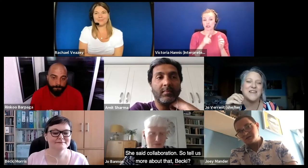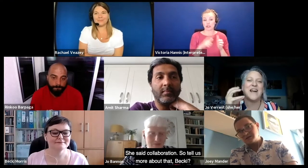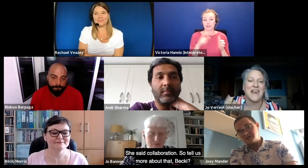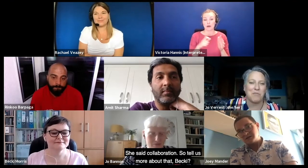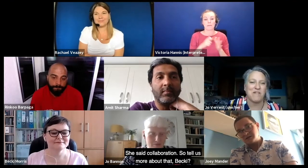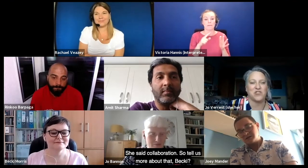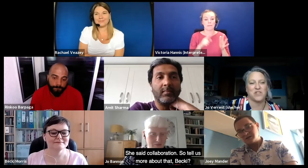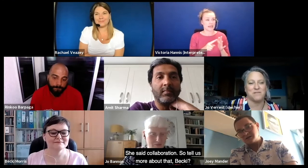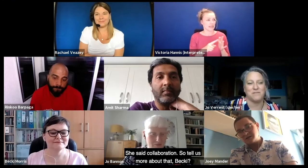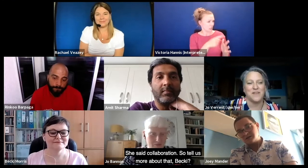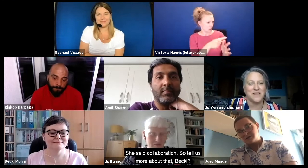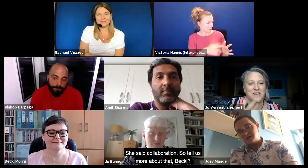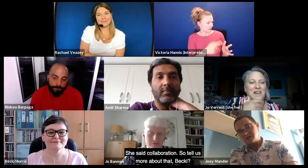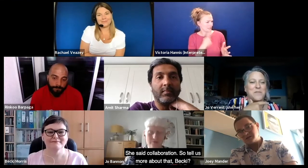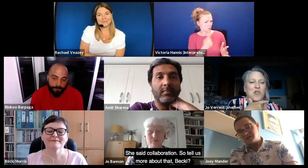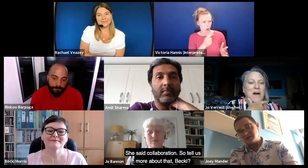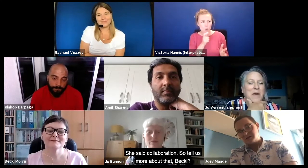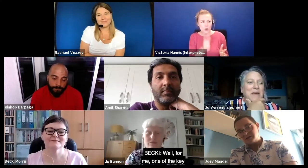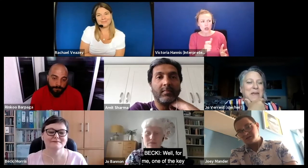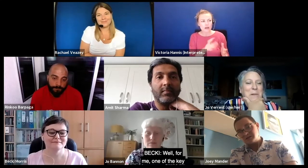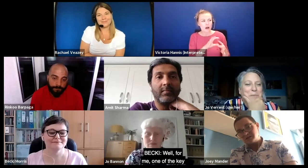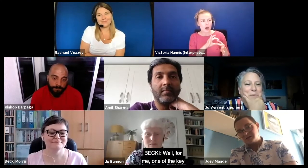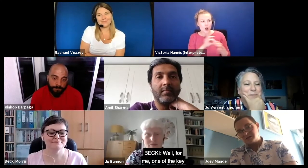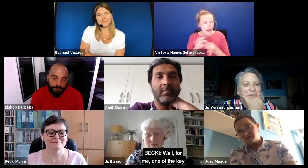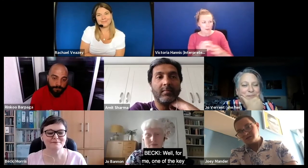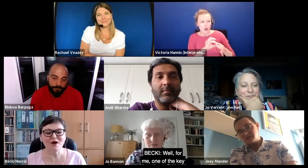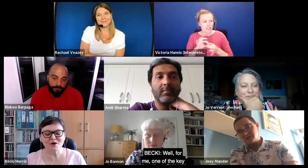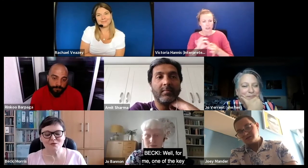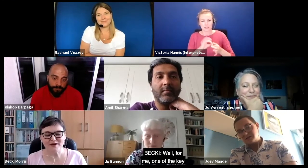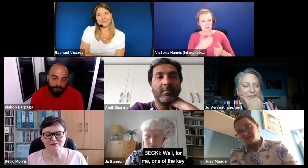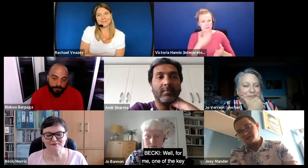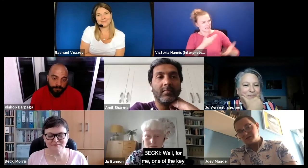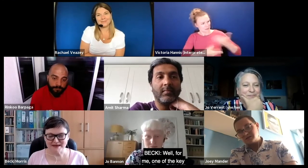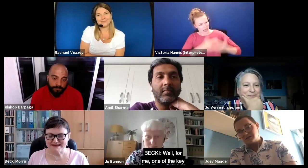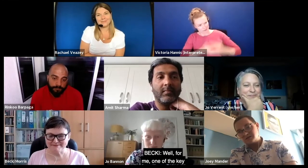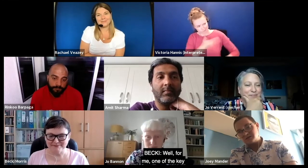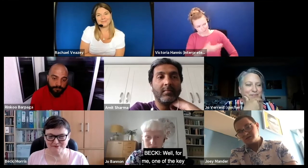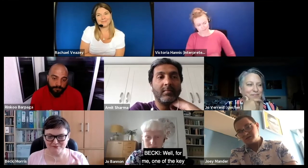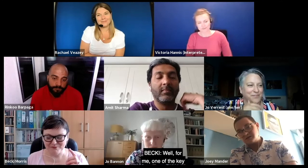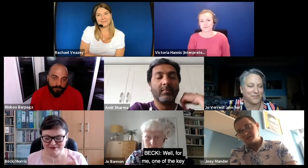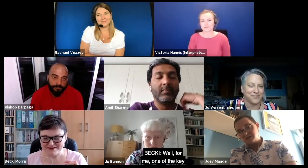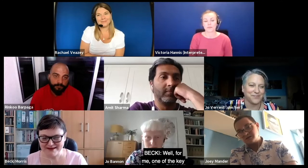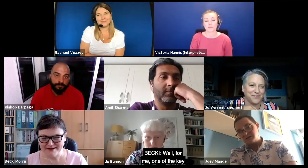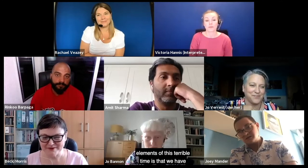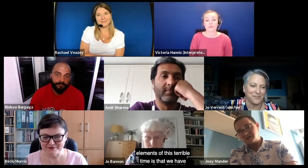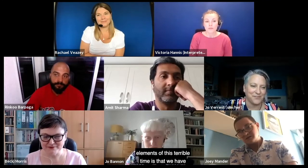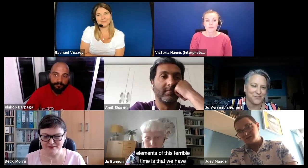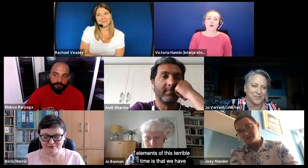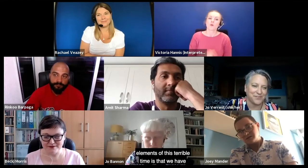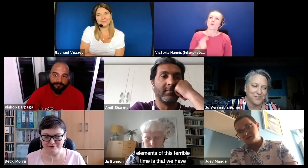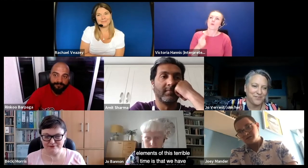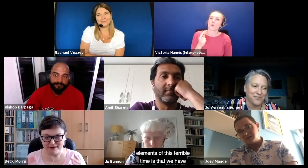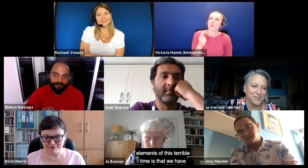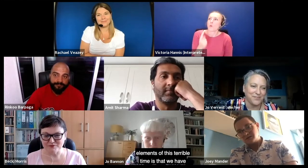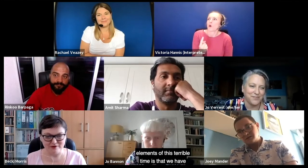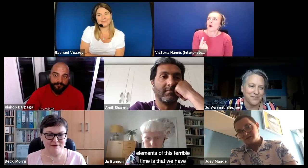said collaboration. So tell us more about that, Becki. Well, for me, one of the key elements of